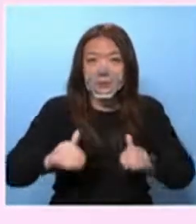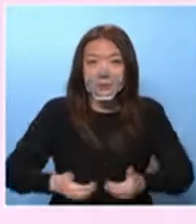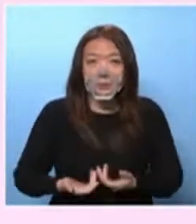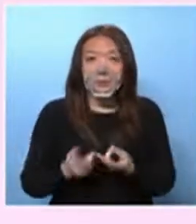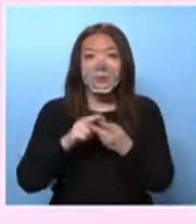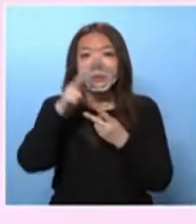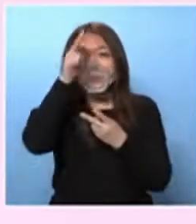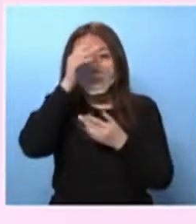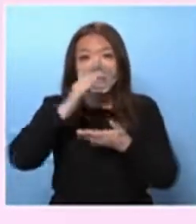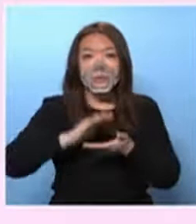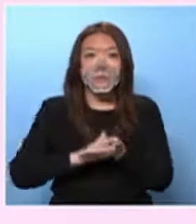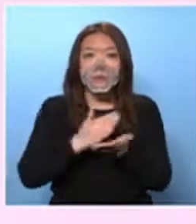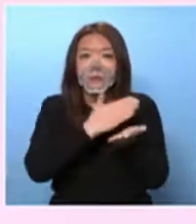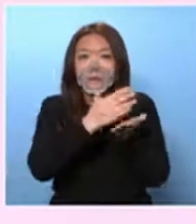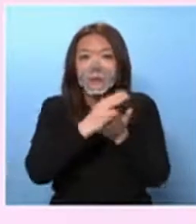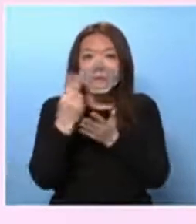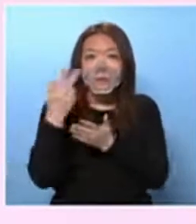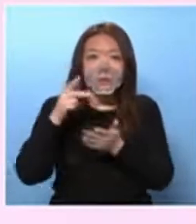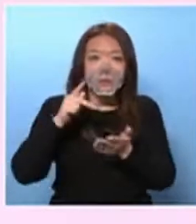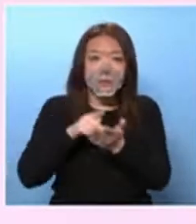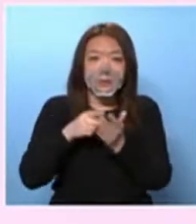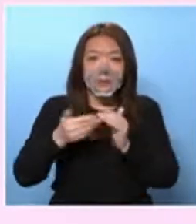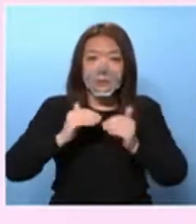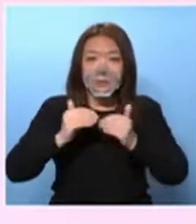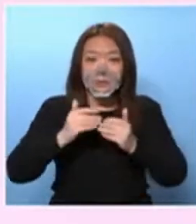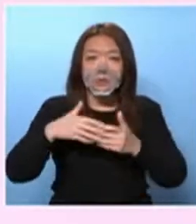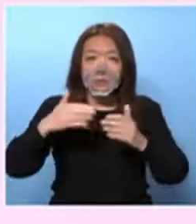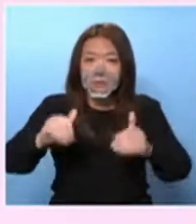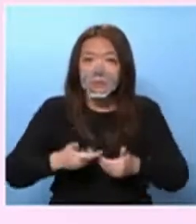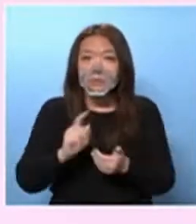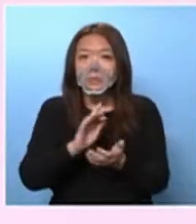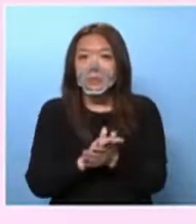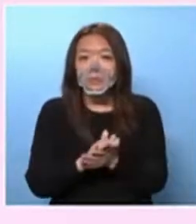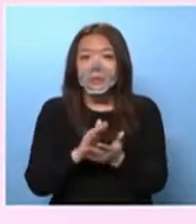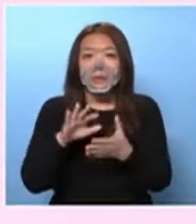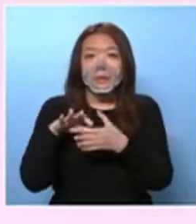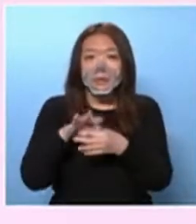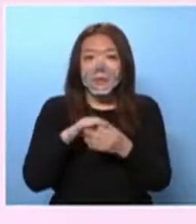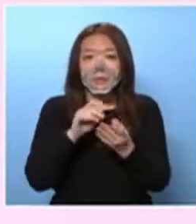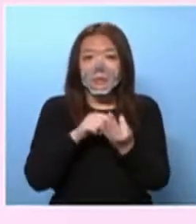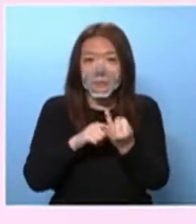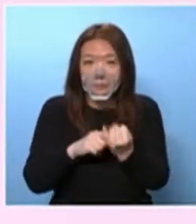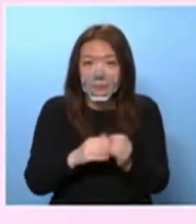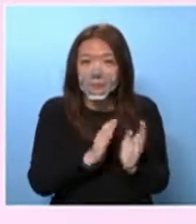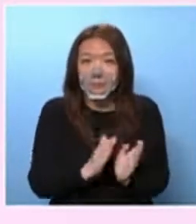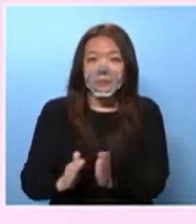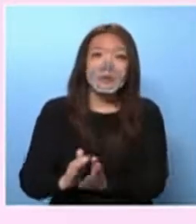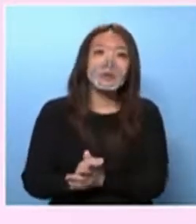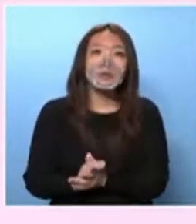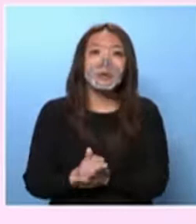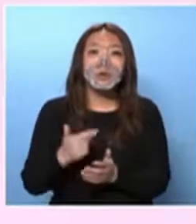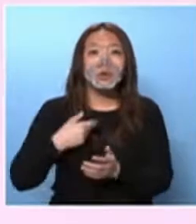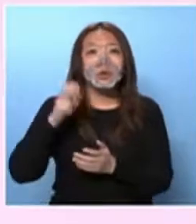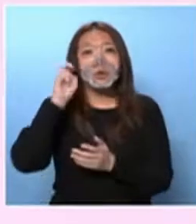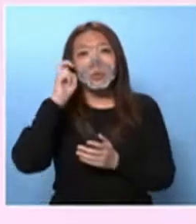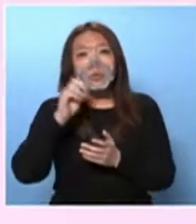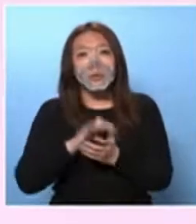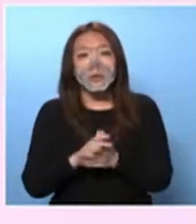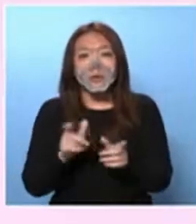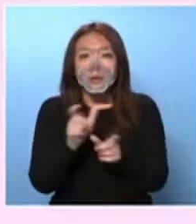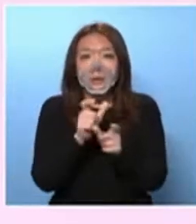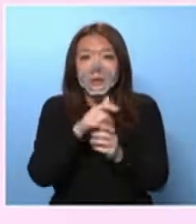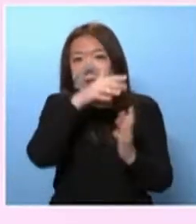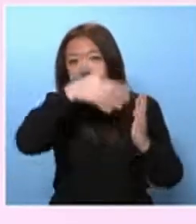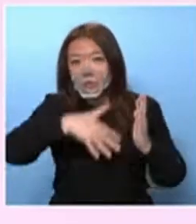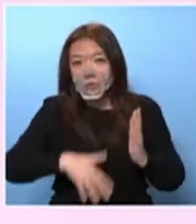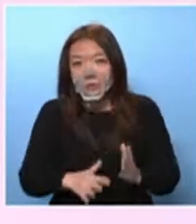of the Future Fund and the proceeds of the government Green Bond Program. Based on the above assumptions and arrangements, I forecast a